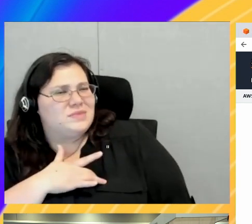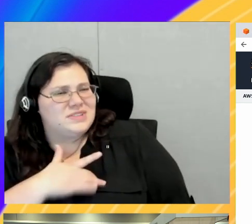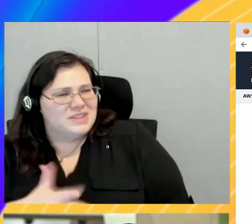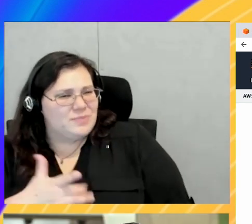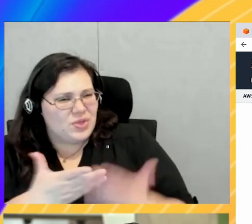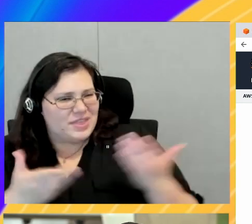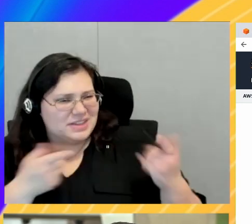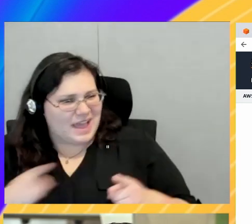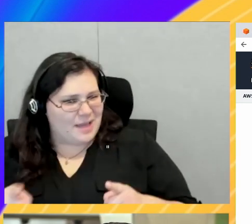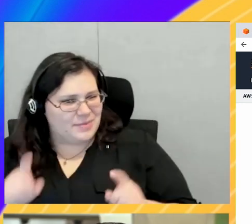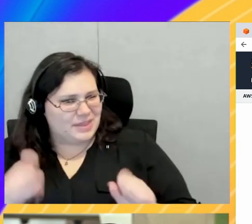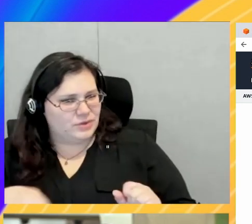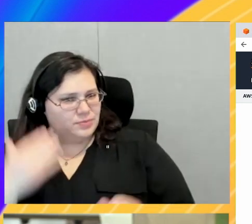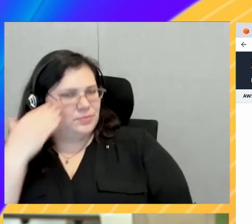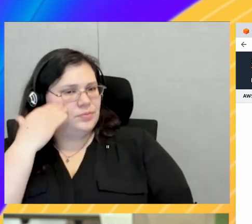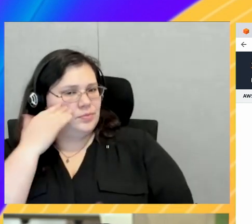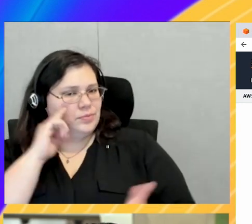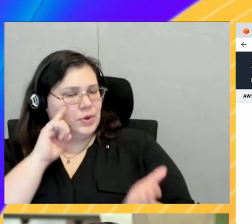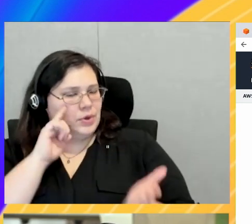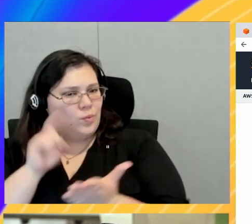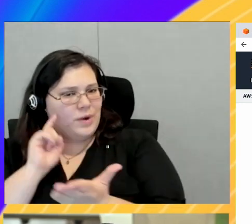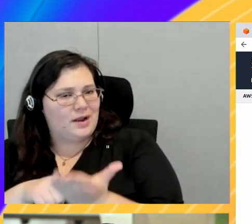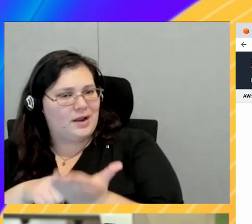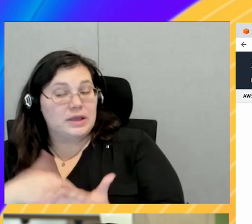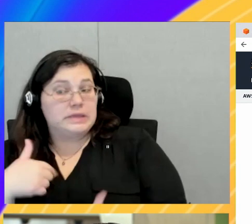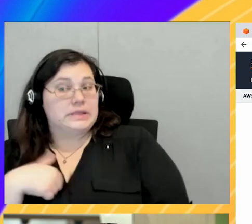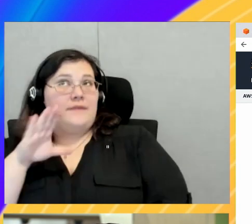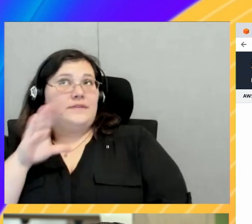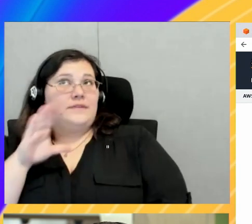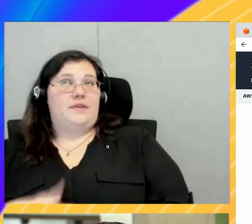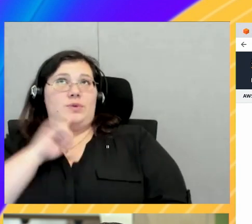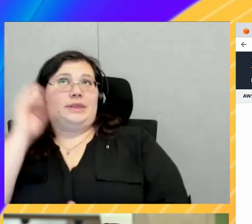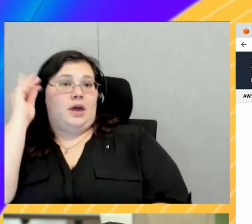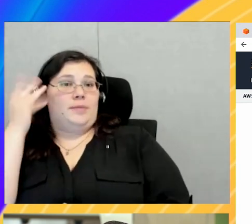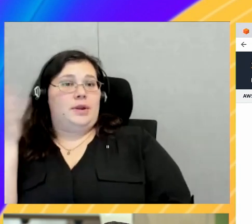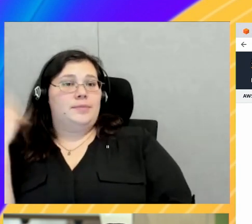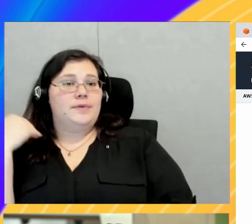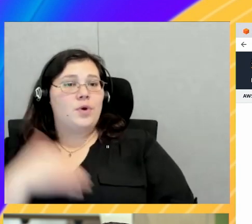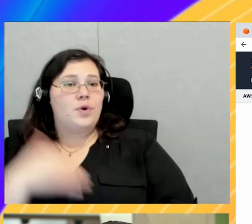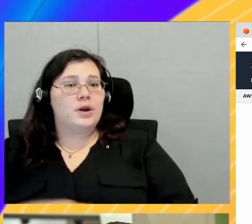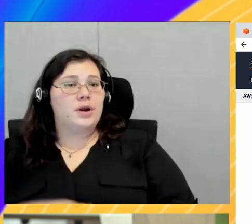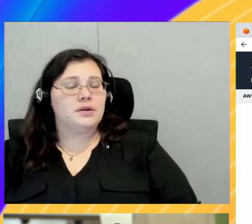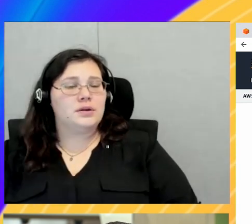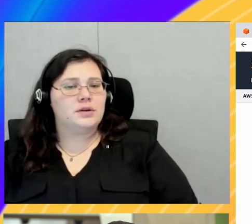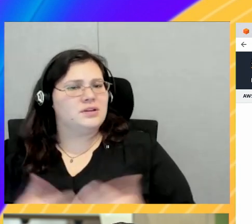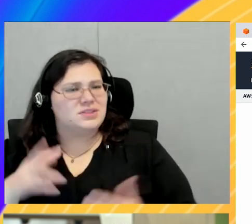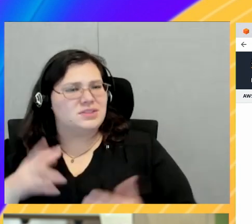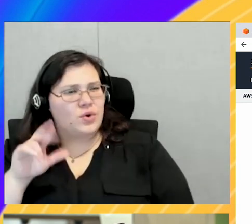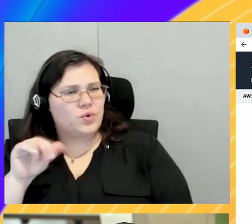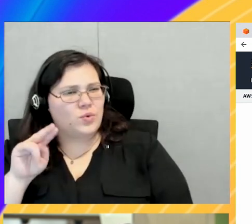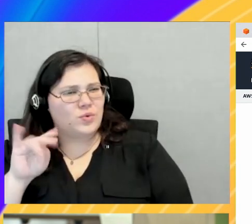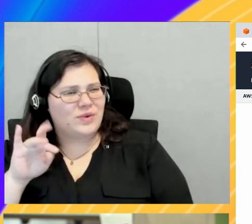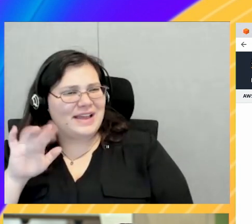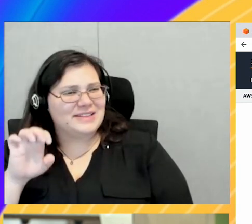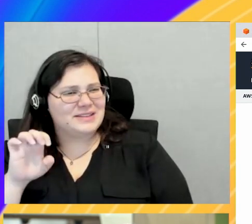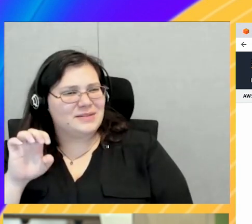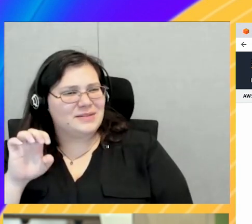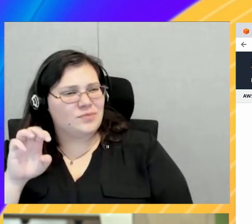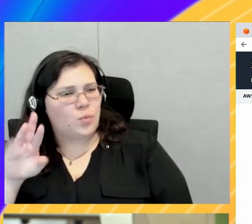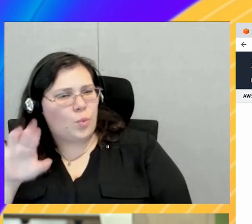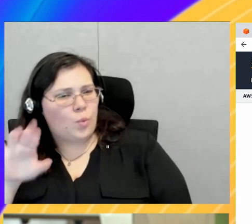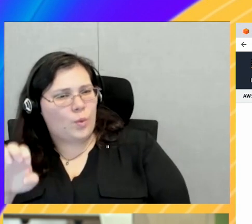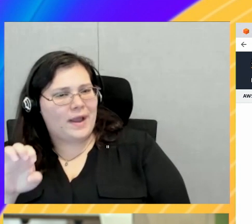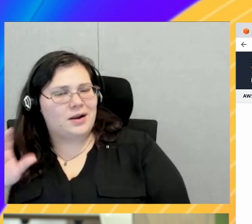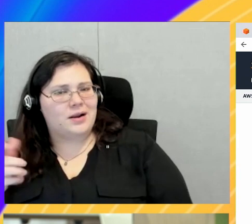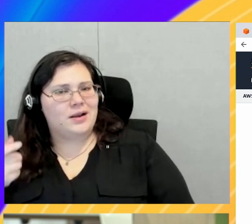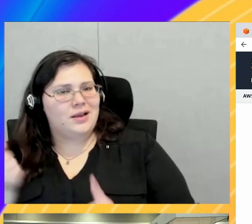head? Because I've never thought about it before. So, ransomware attack. What kind of things do these papers go